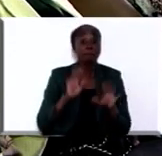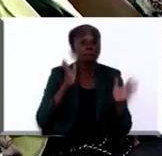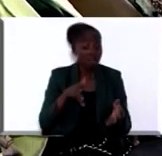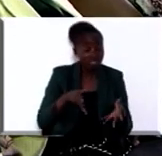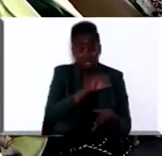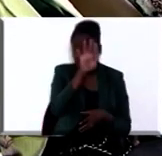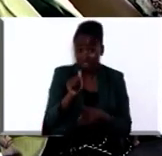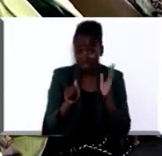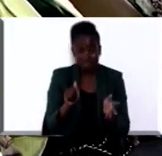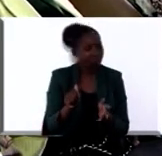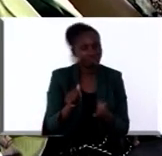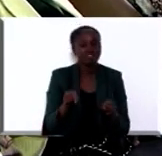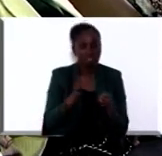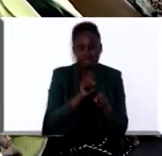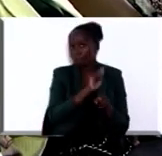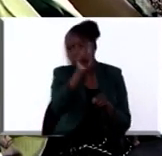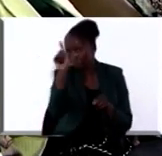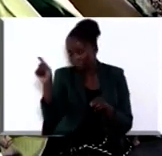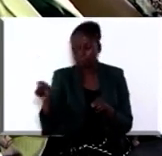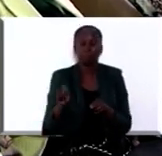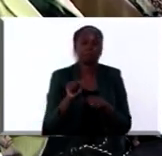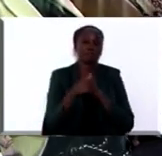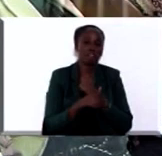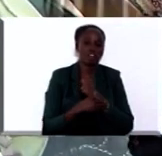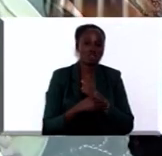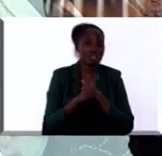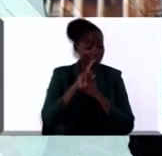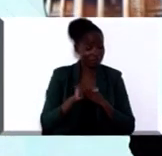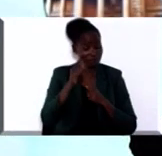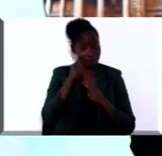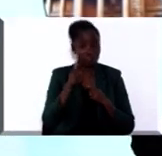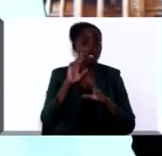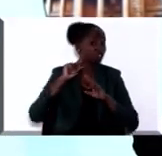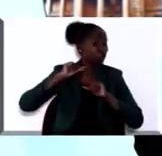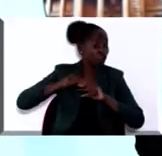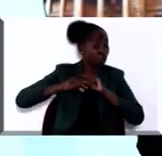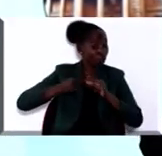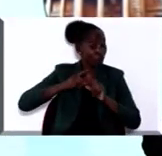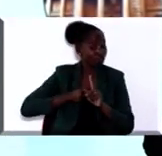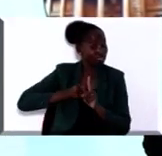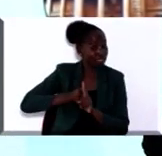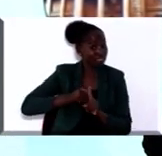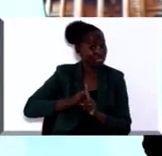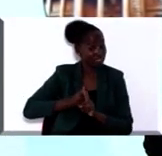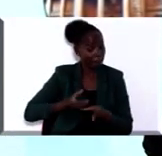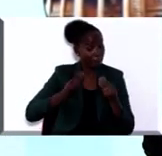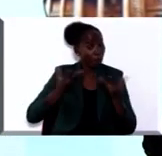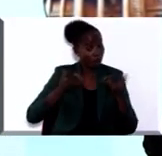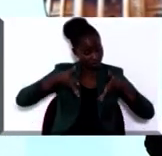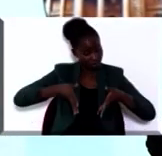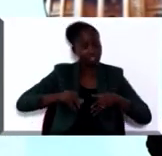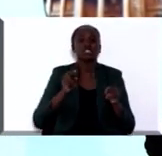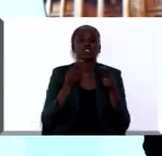but in the continent. Amongst the first generation of activists from this university